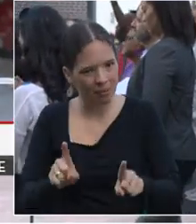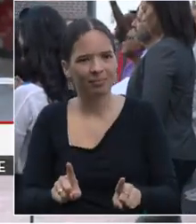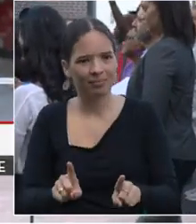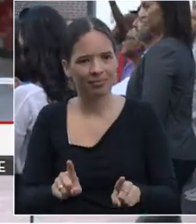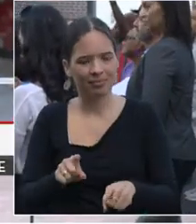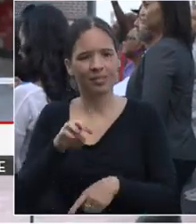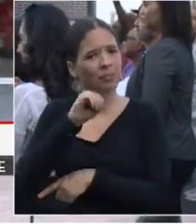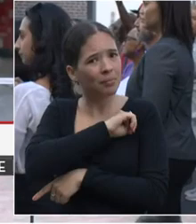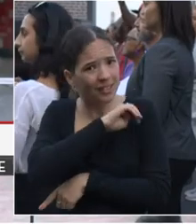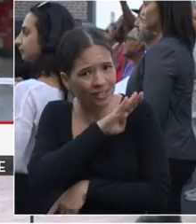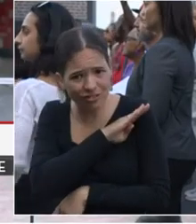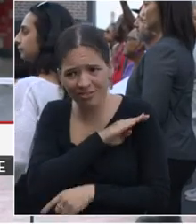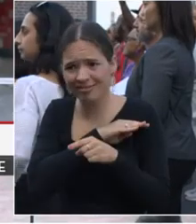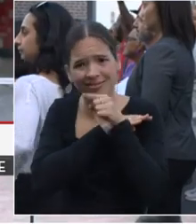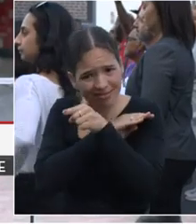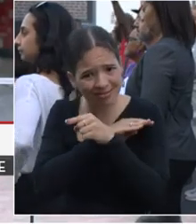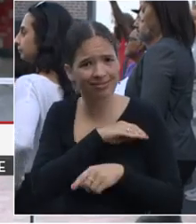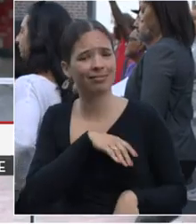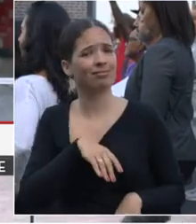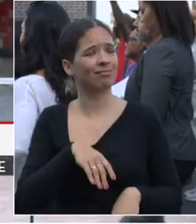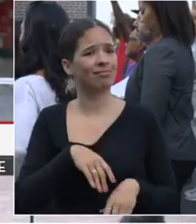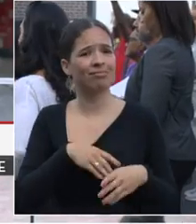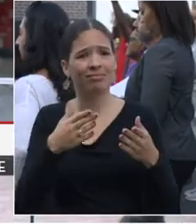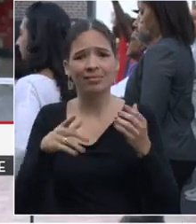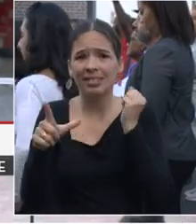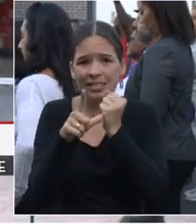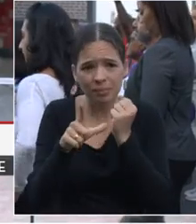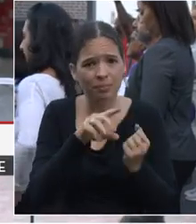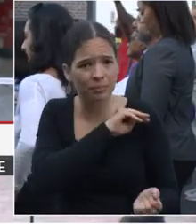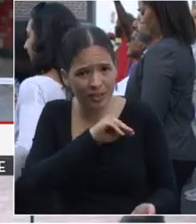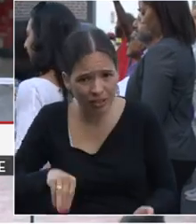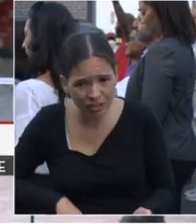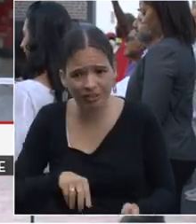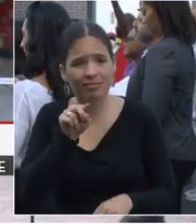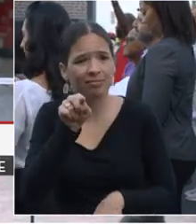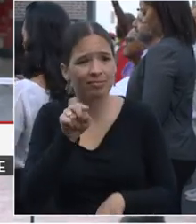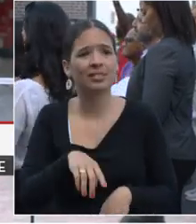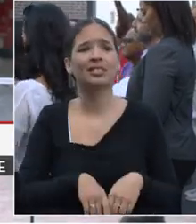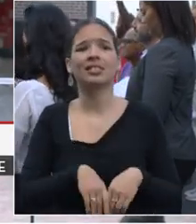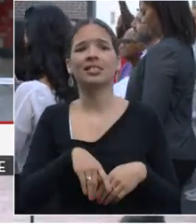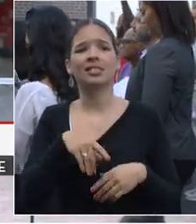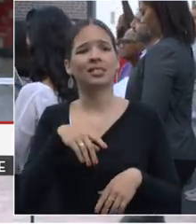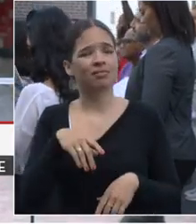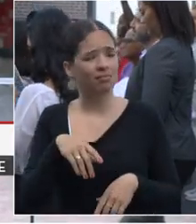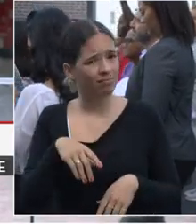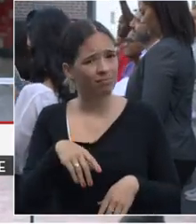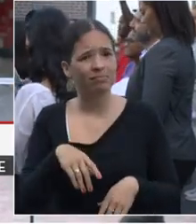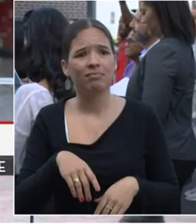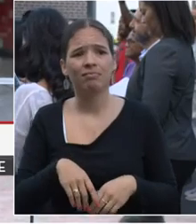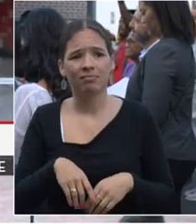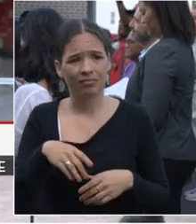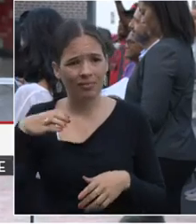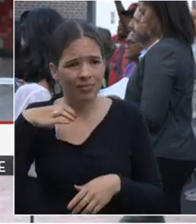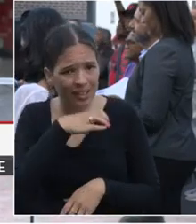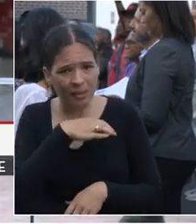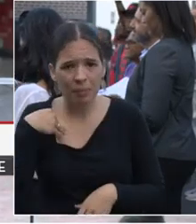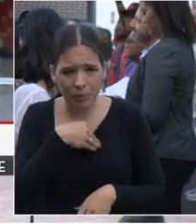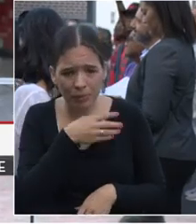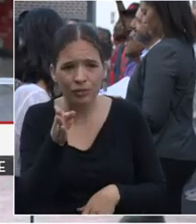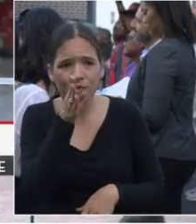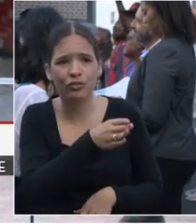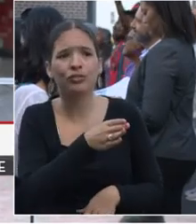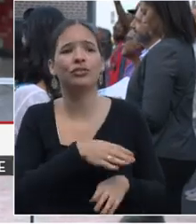Bowser, Deputy Mayor John Faciccio, Council member Vincent